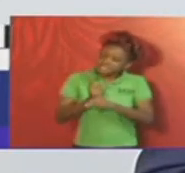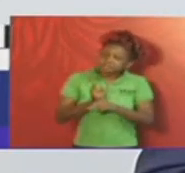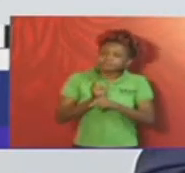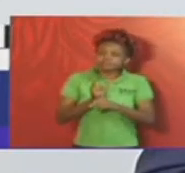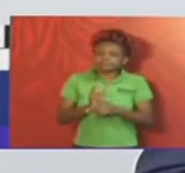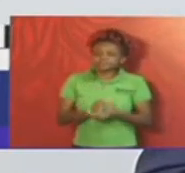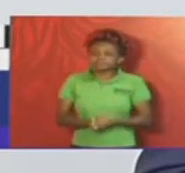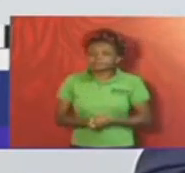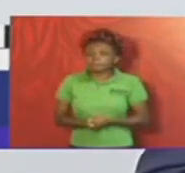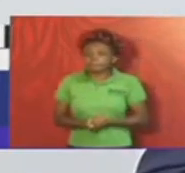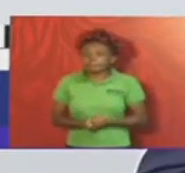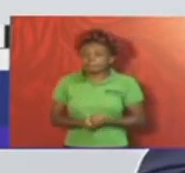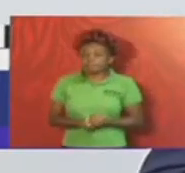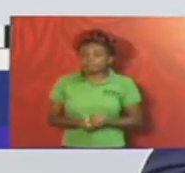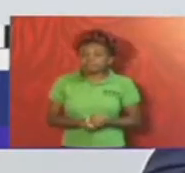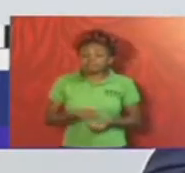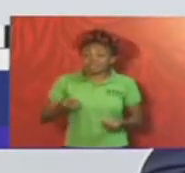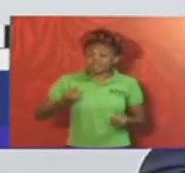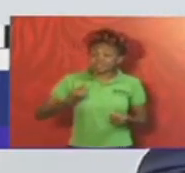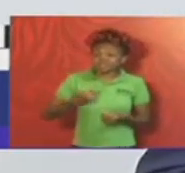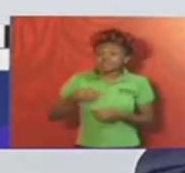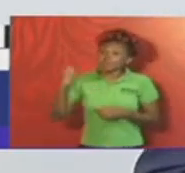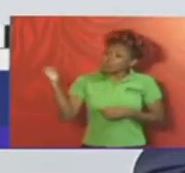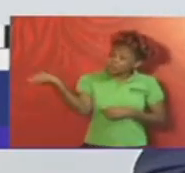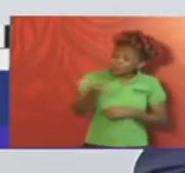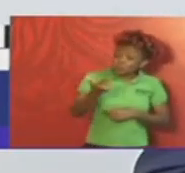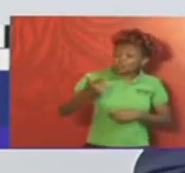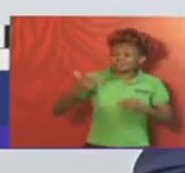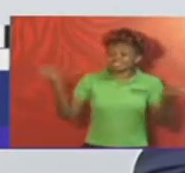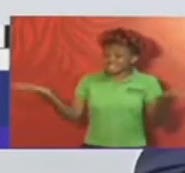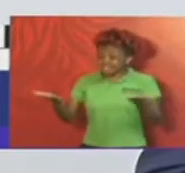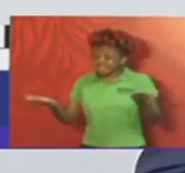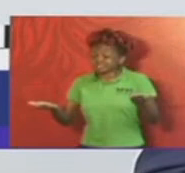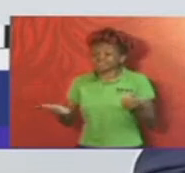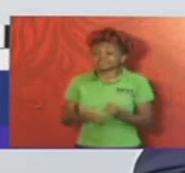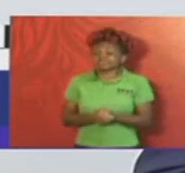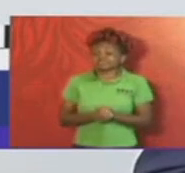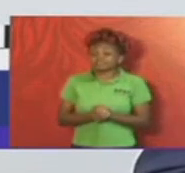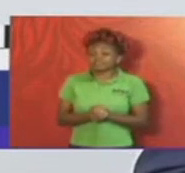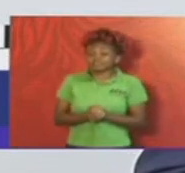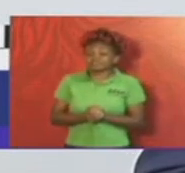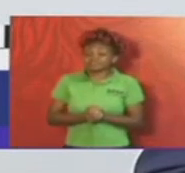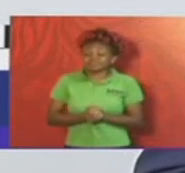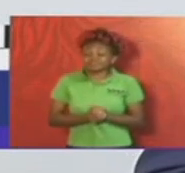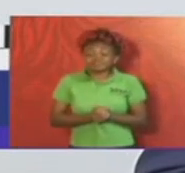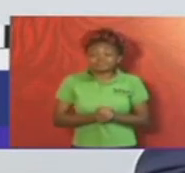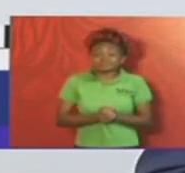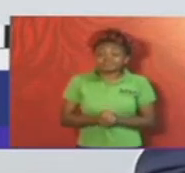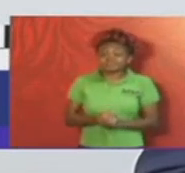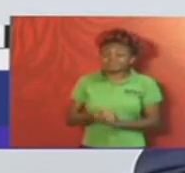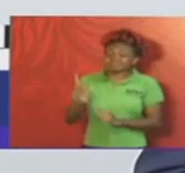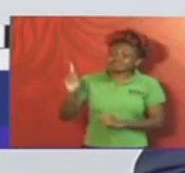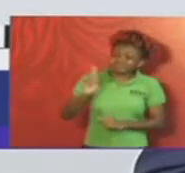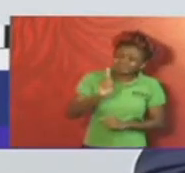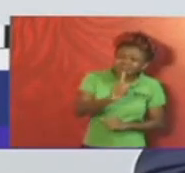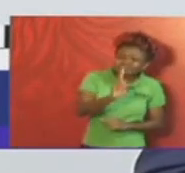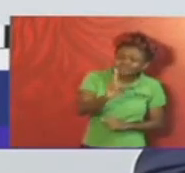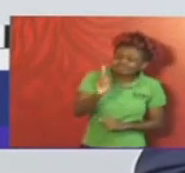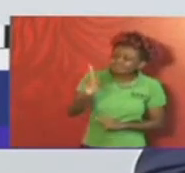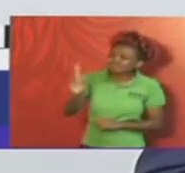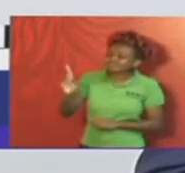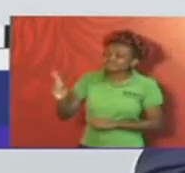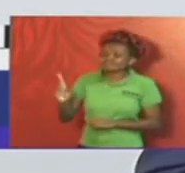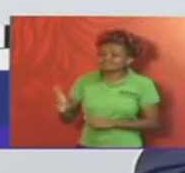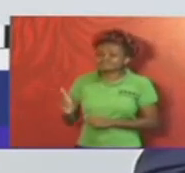We are, and I suppose all three of us here, will be particularly concerned with